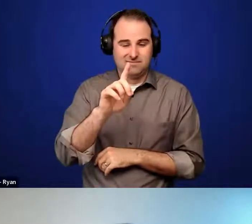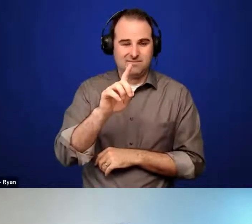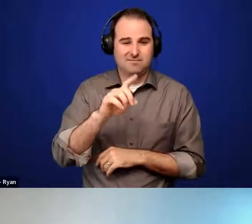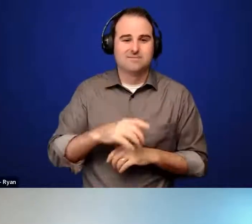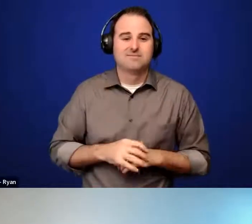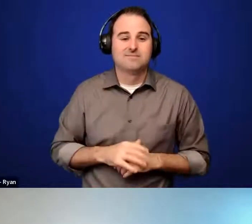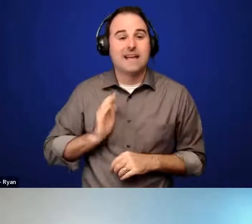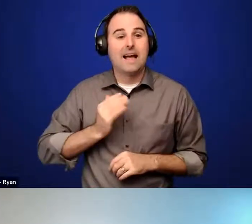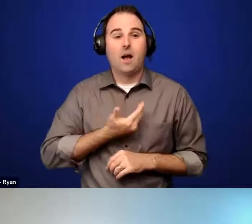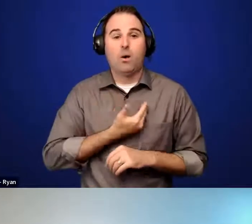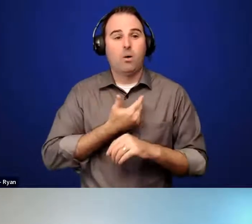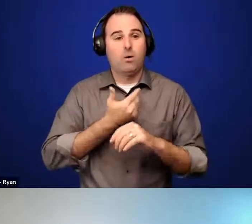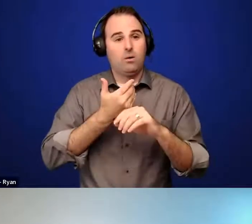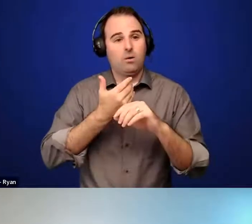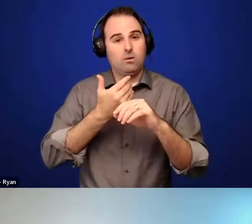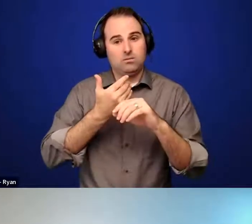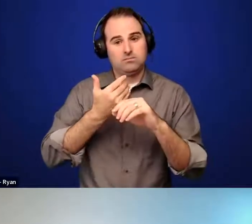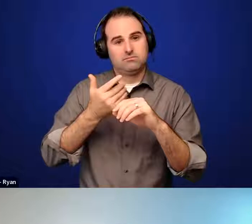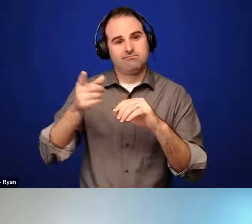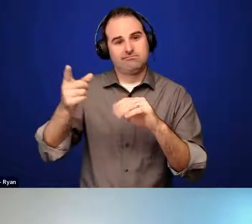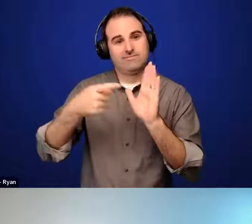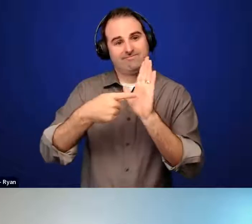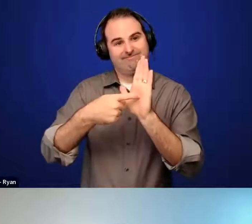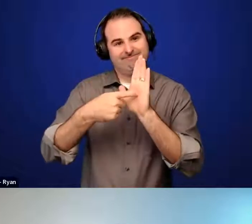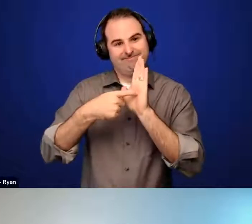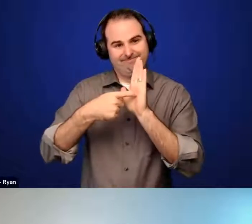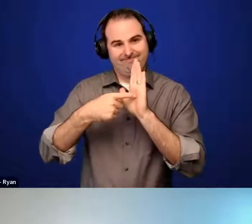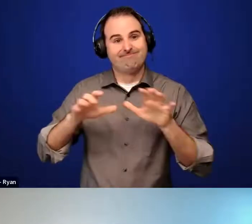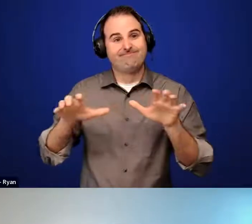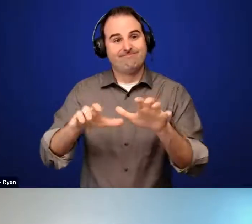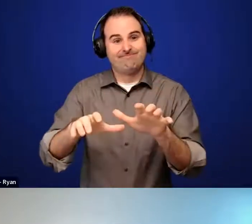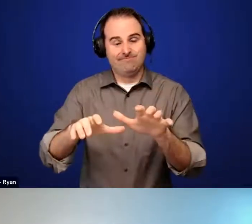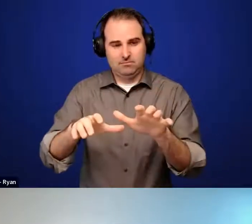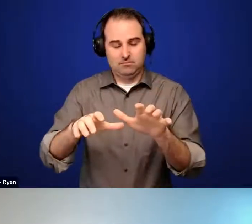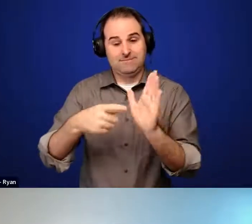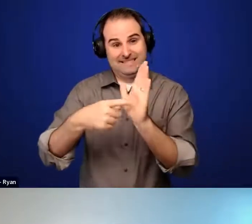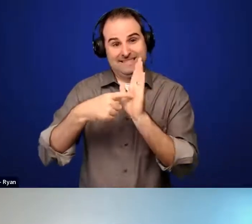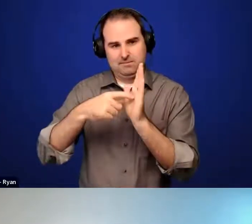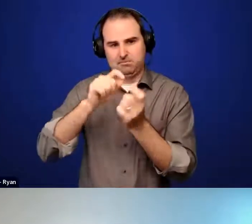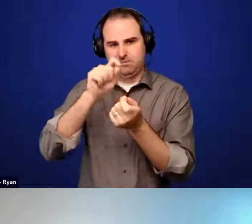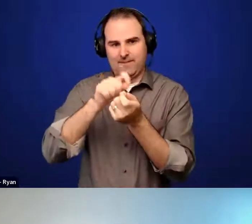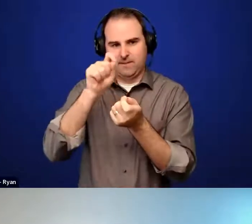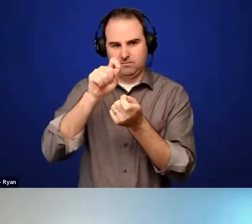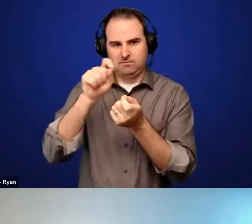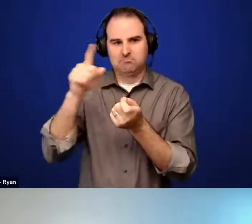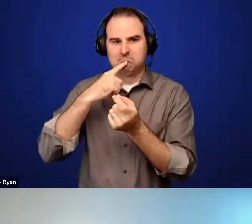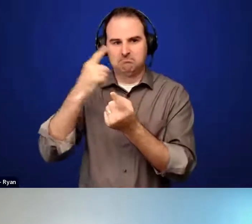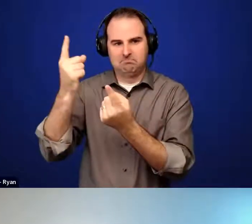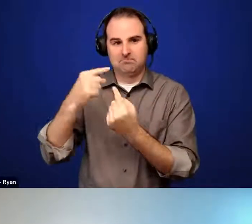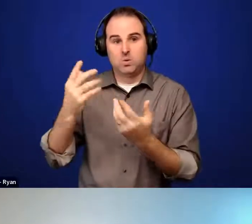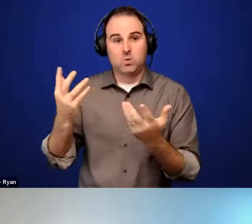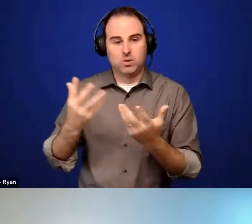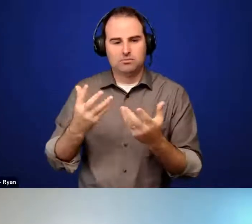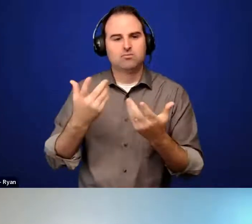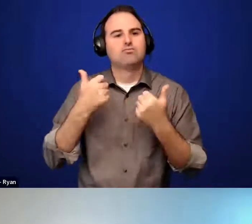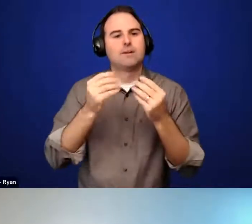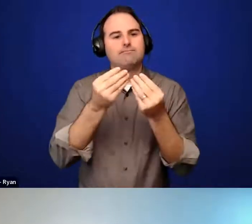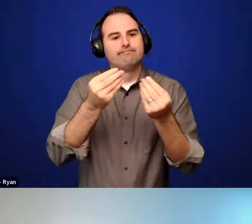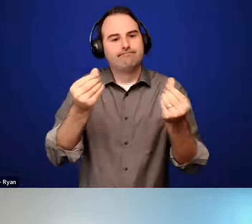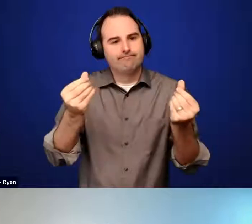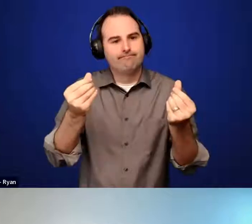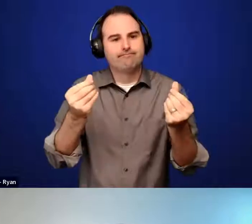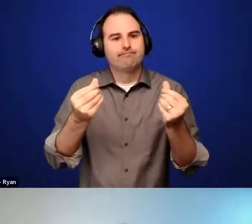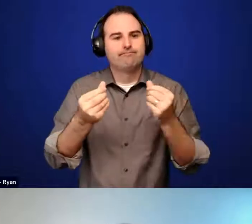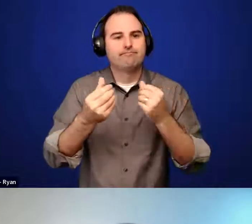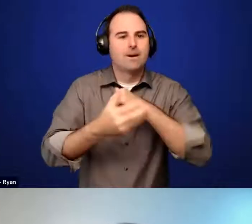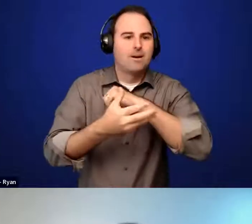very specific mandate because we have the mandate is to eradicate poverty and hunger by